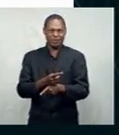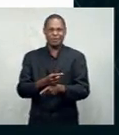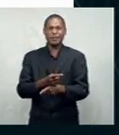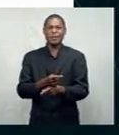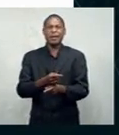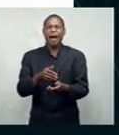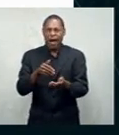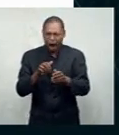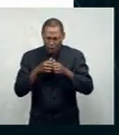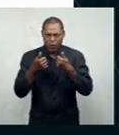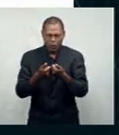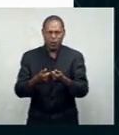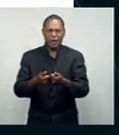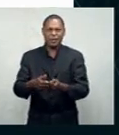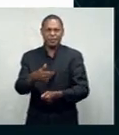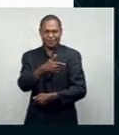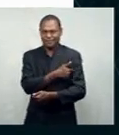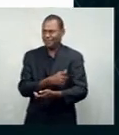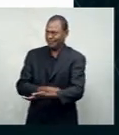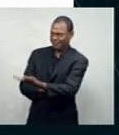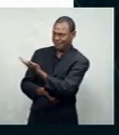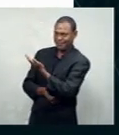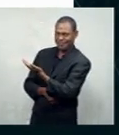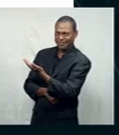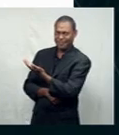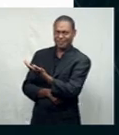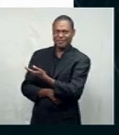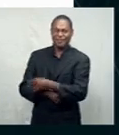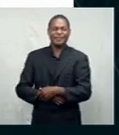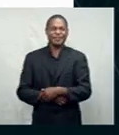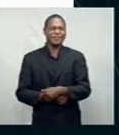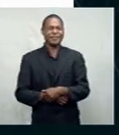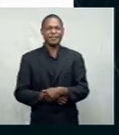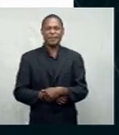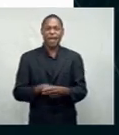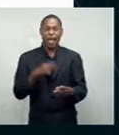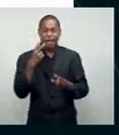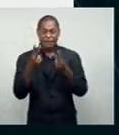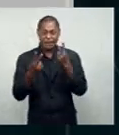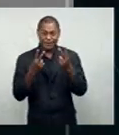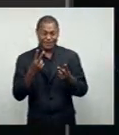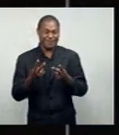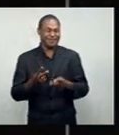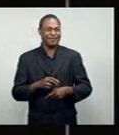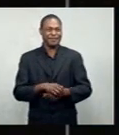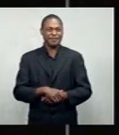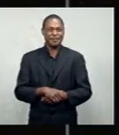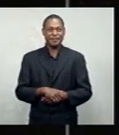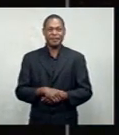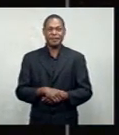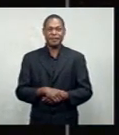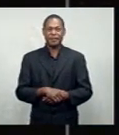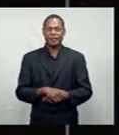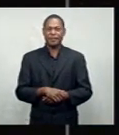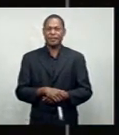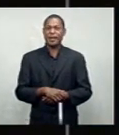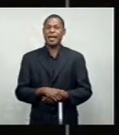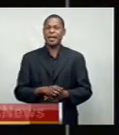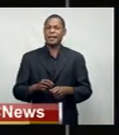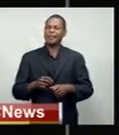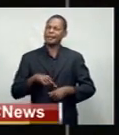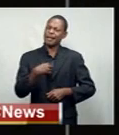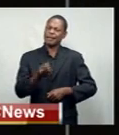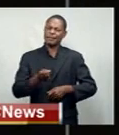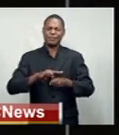the no jab, no job policy? Visit our website to take part. Send us newsworthy pictures and